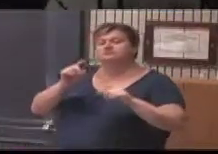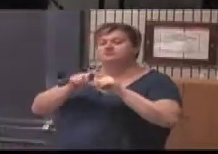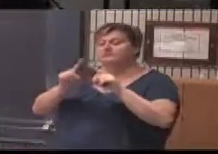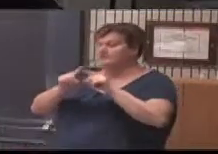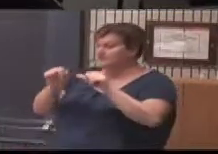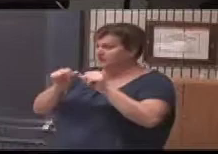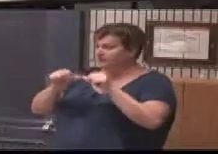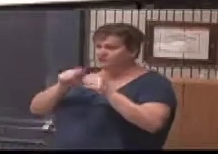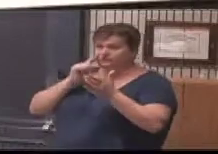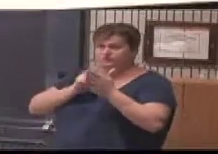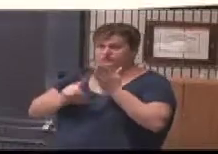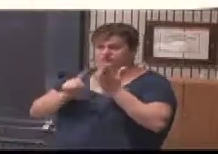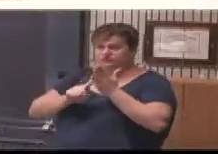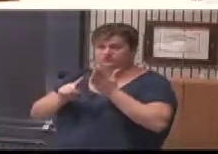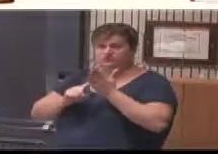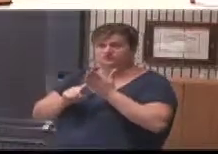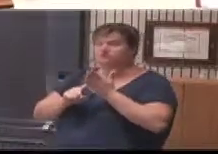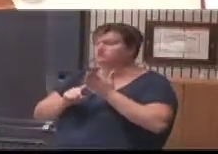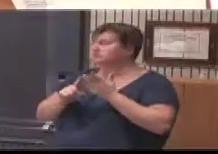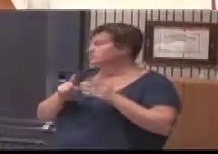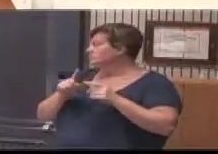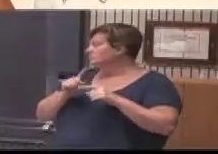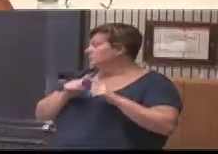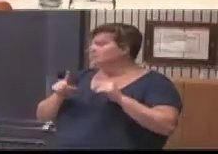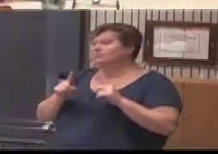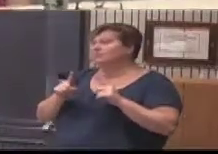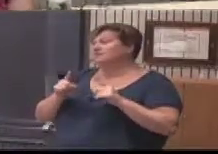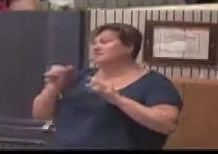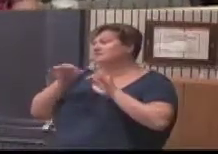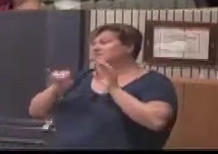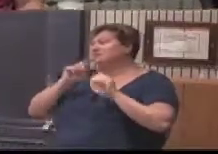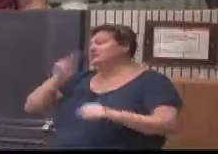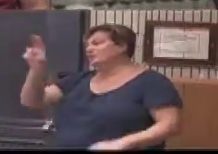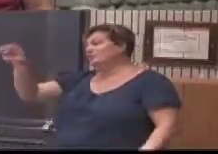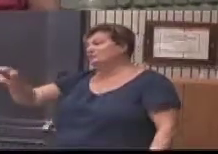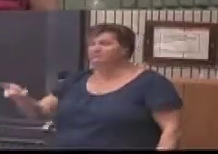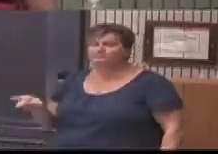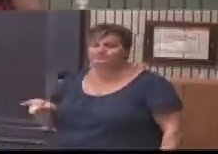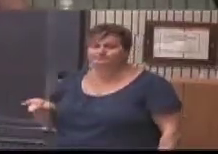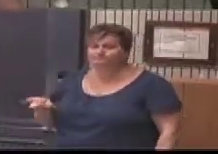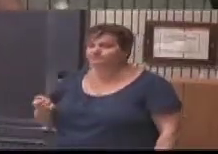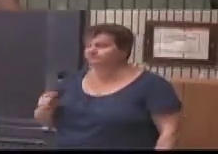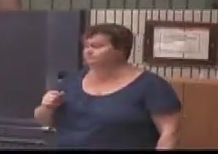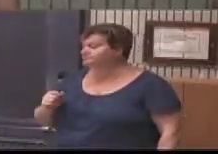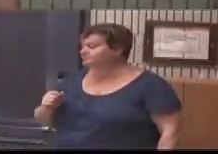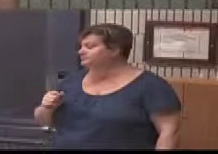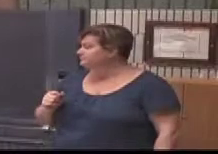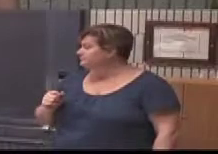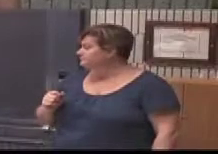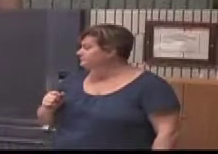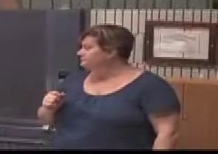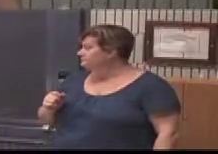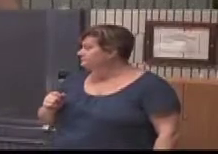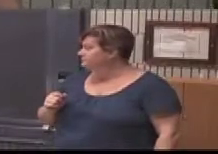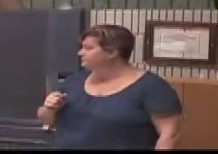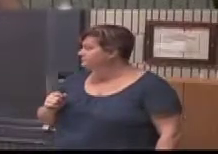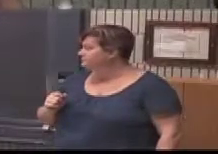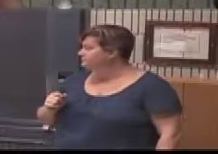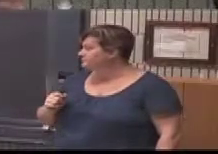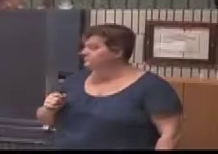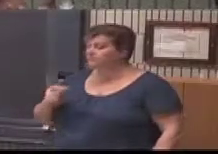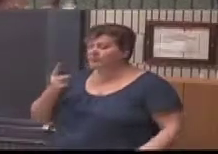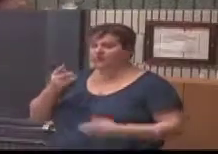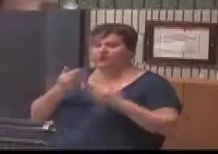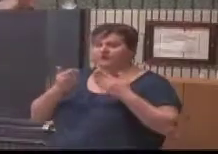areas of research going on based on that, but the simple answer is no. You know, and I think that one of the things is that we really haven't